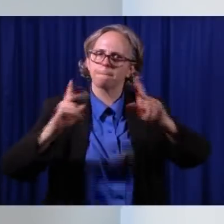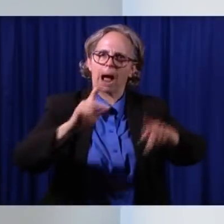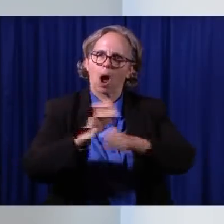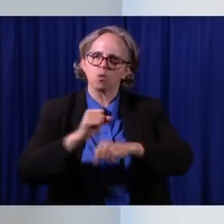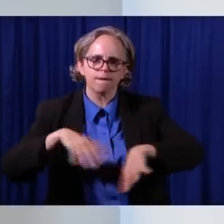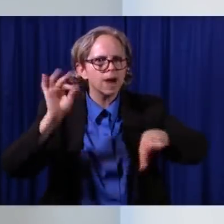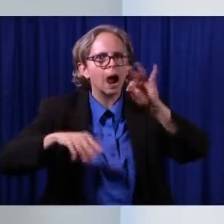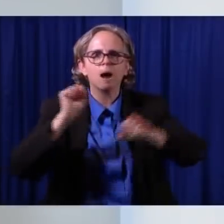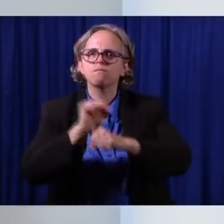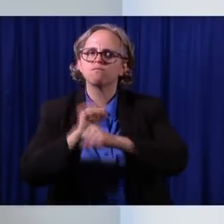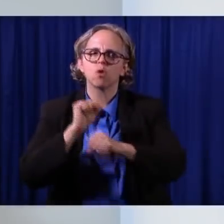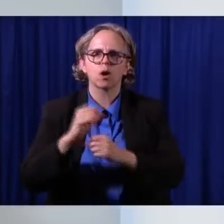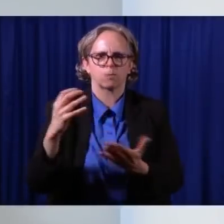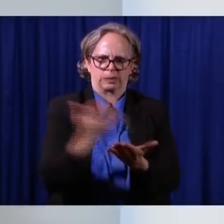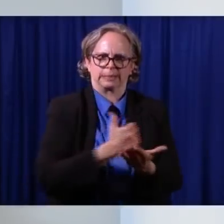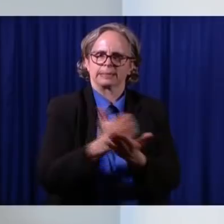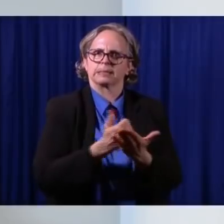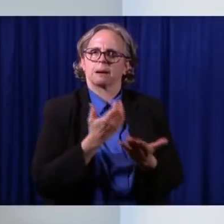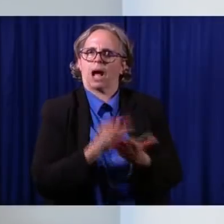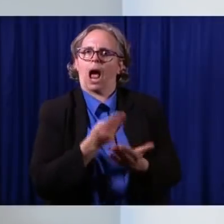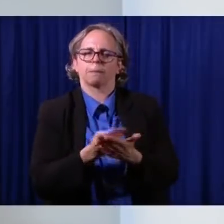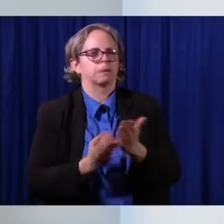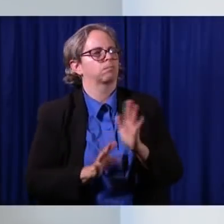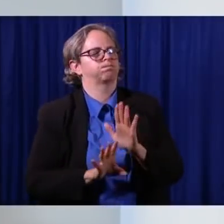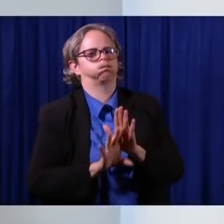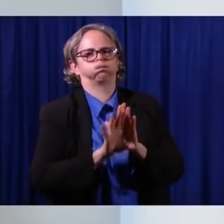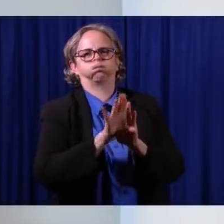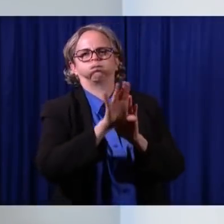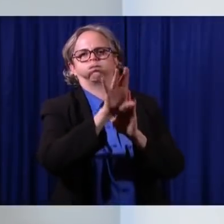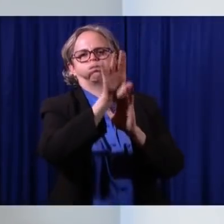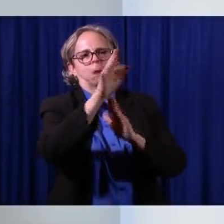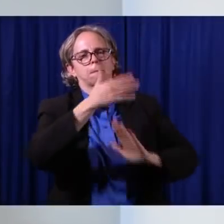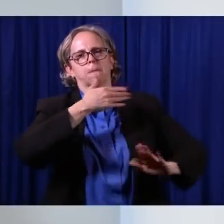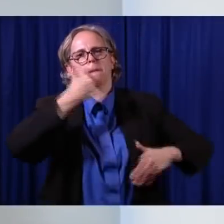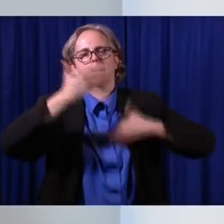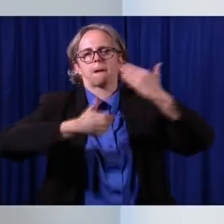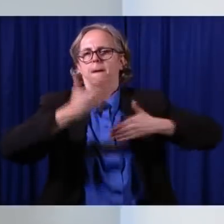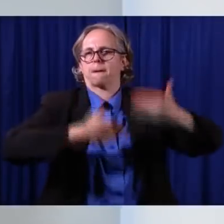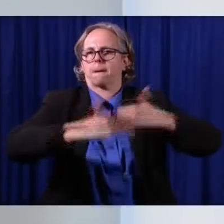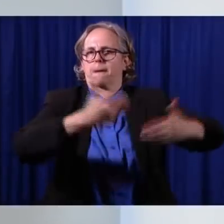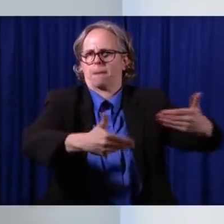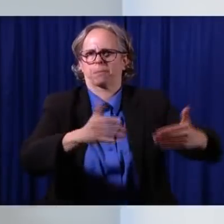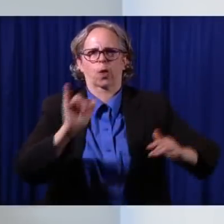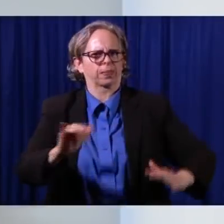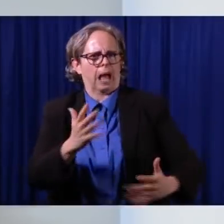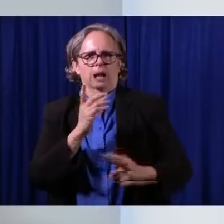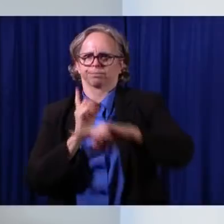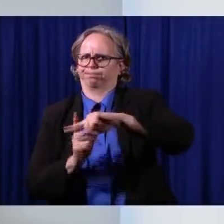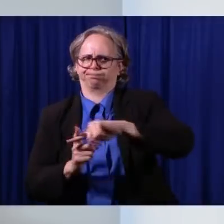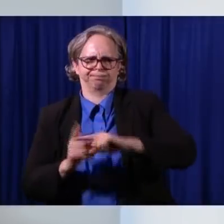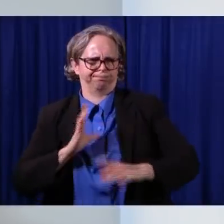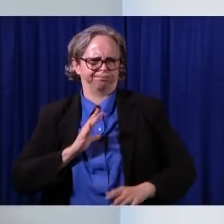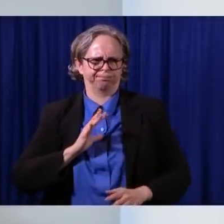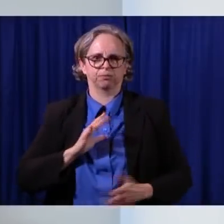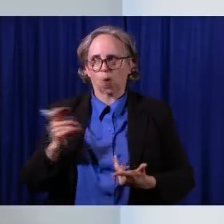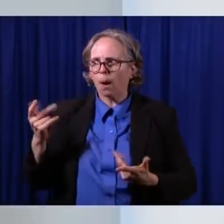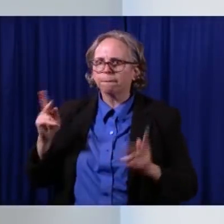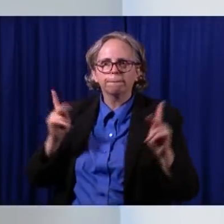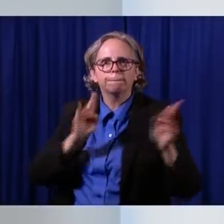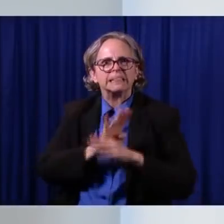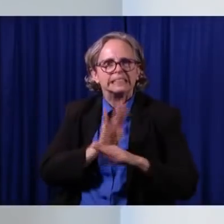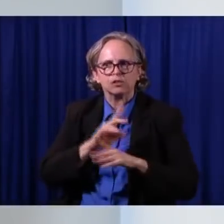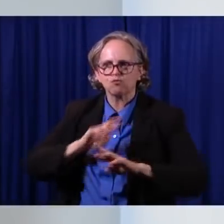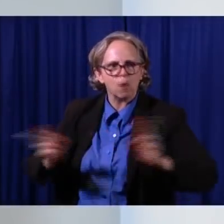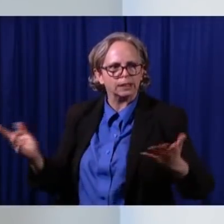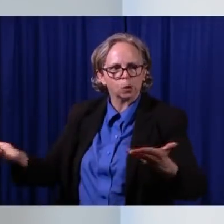The economy is beginning to move forward, picking up some steam with rehiring, and it's a welcome trend. And along